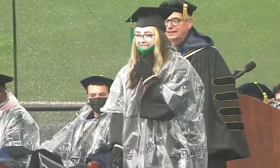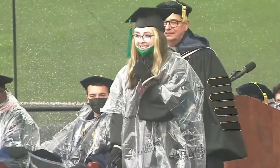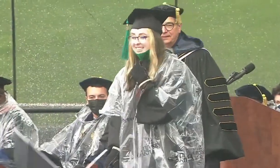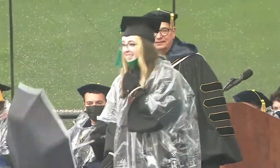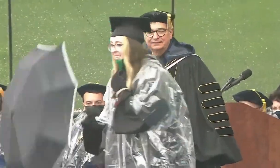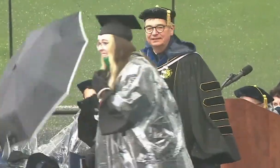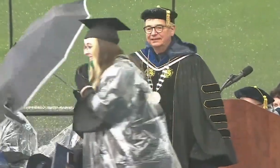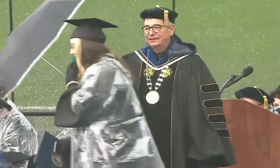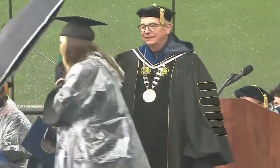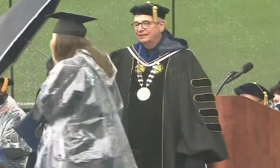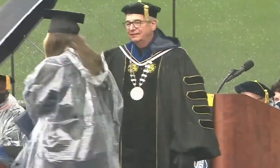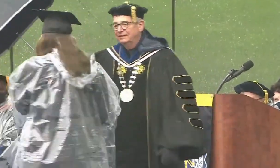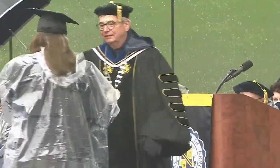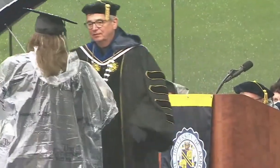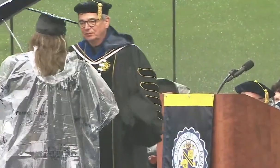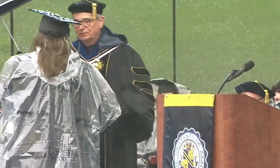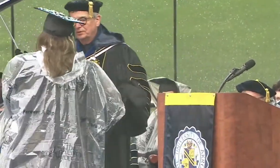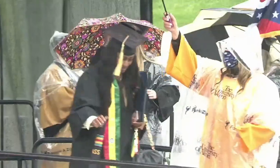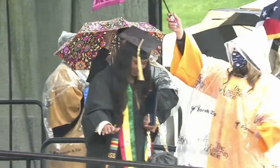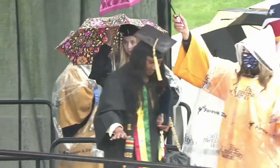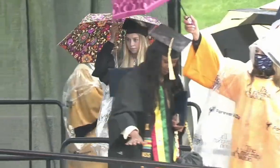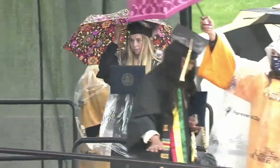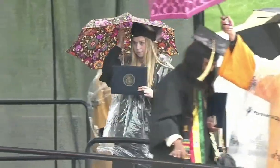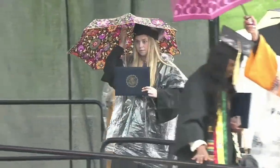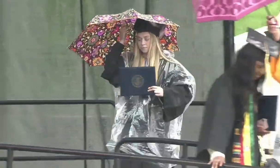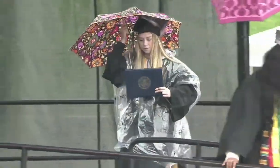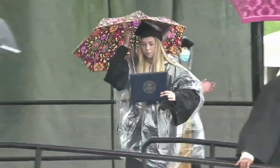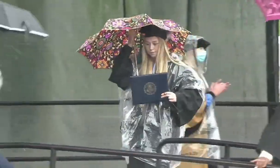Hannah M. Gendix.